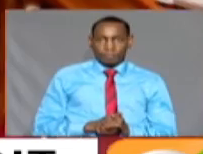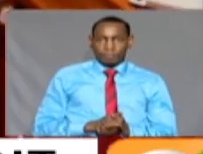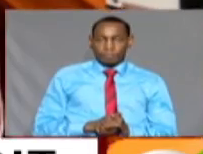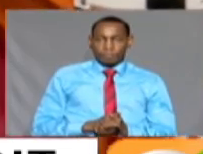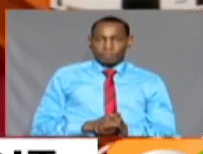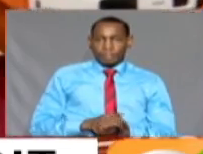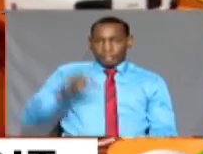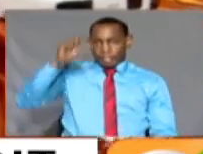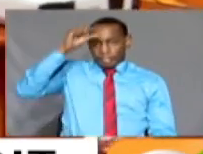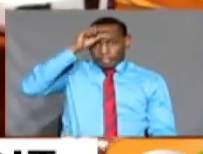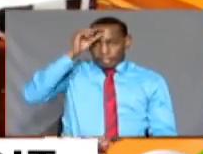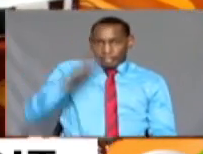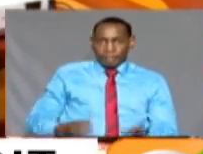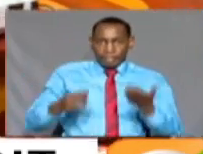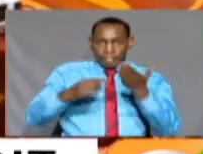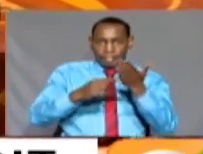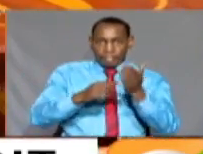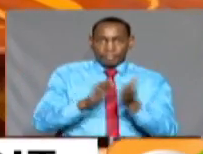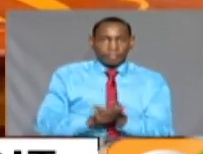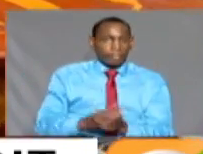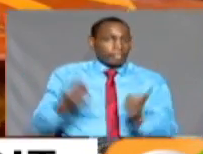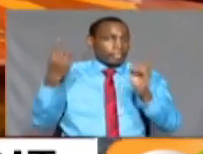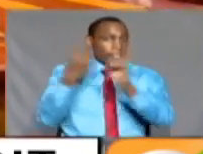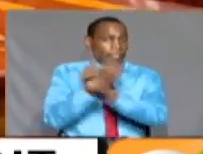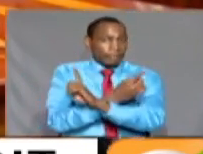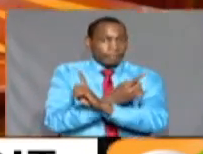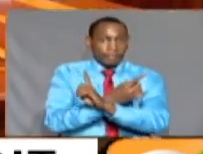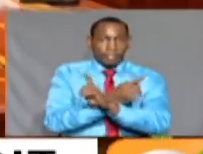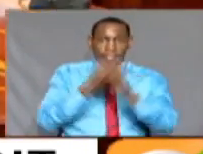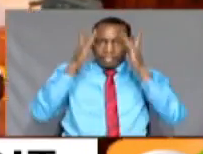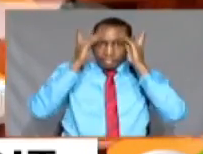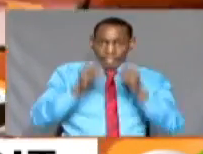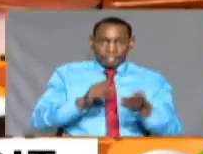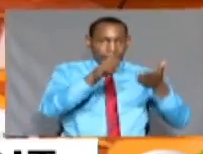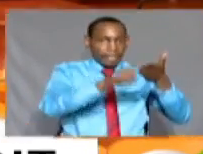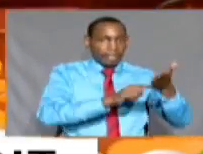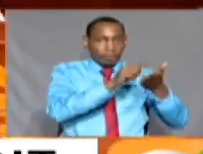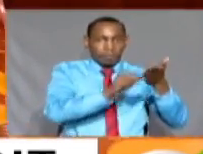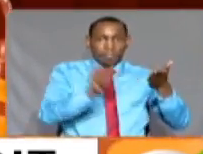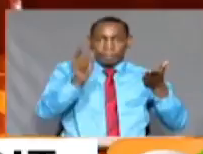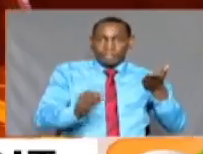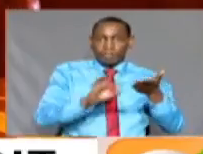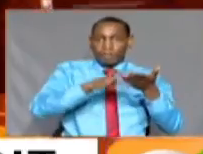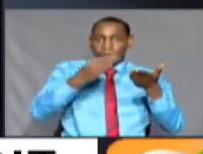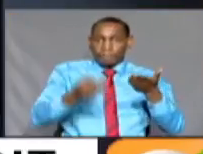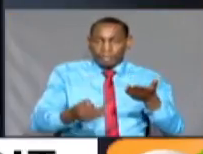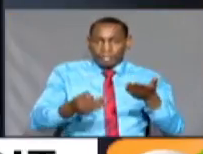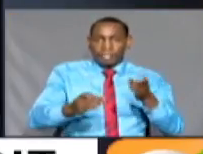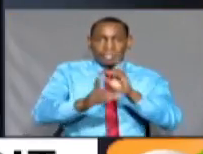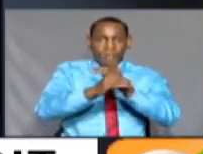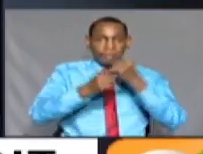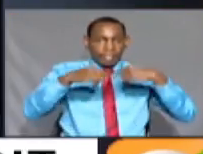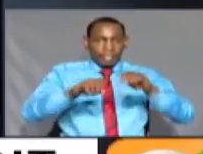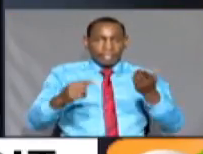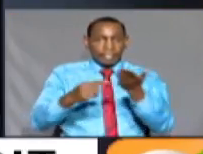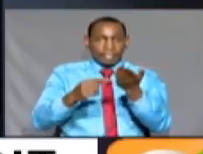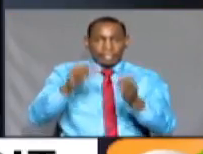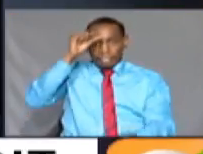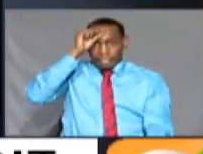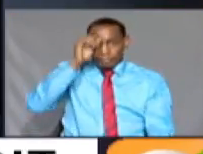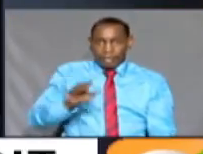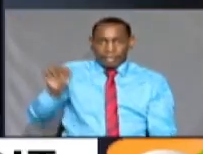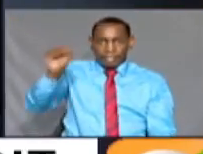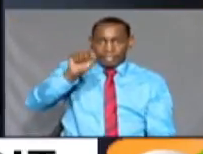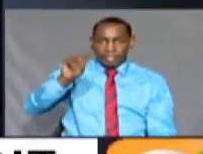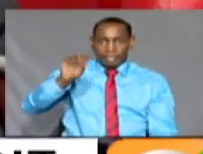of Taita Taveta. In a rather unprecedented move, the accused person failed to defend himself against the accuser. Taita Taveta Governor